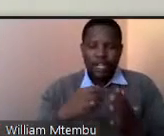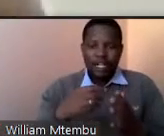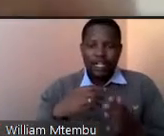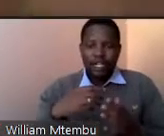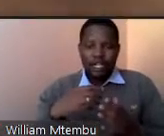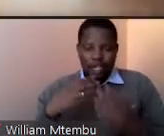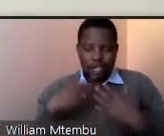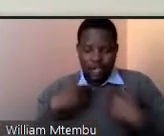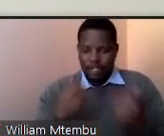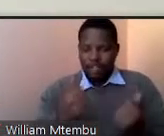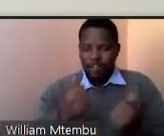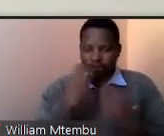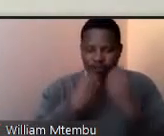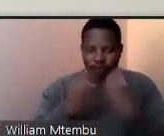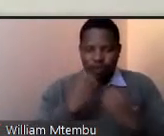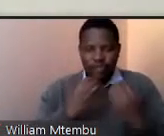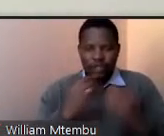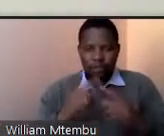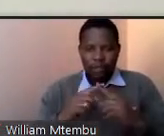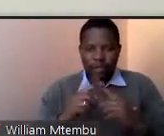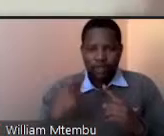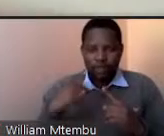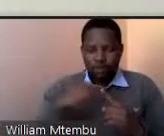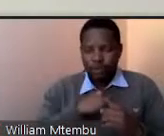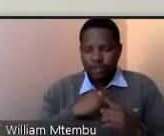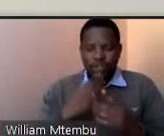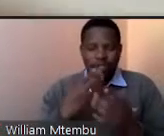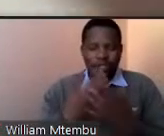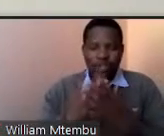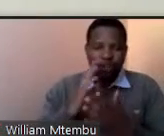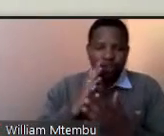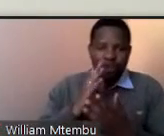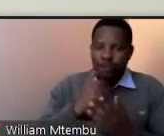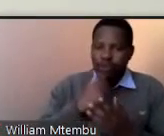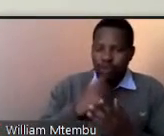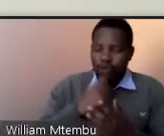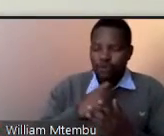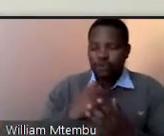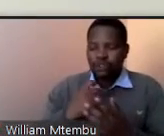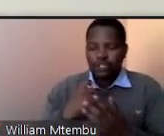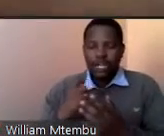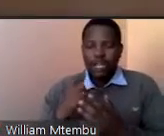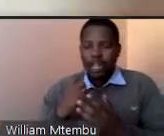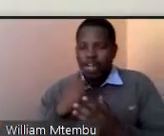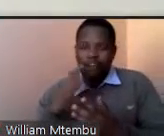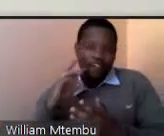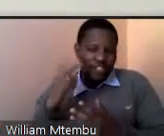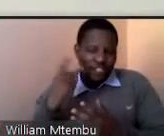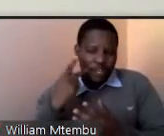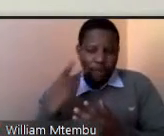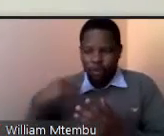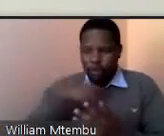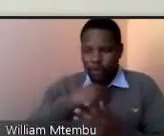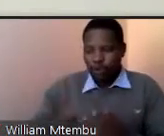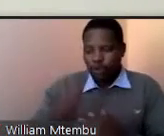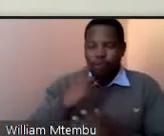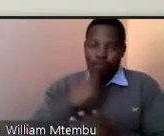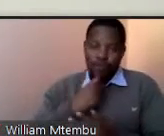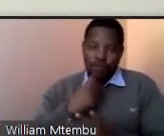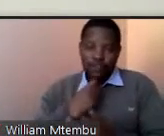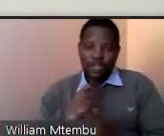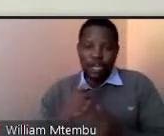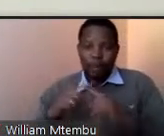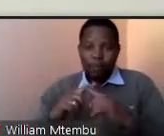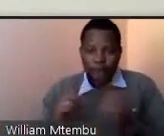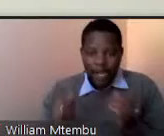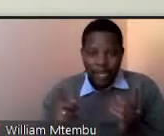use the indigenous vegetables that we grew up using. So that particular household has